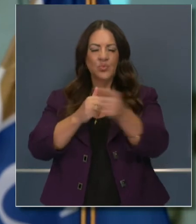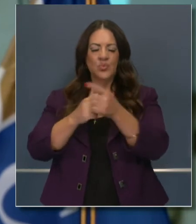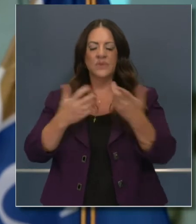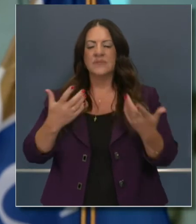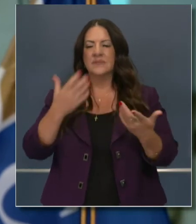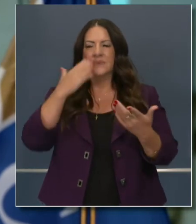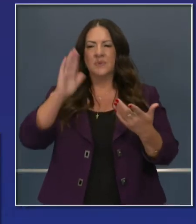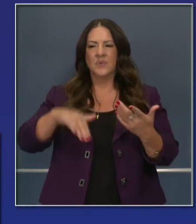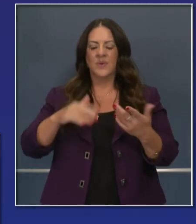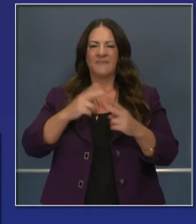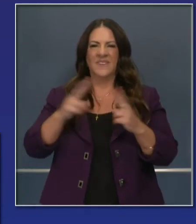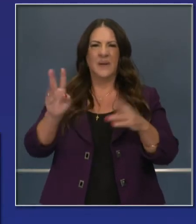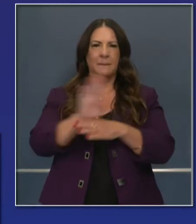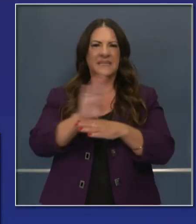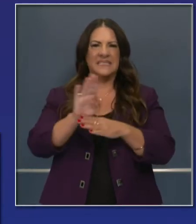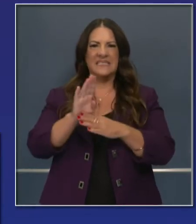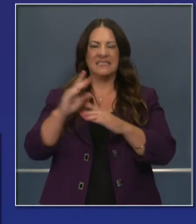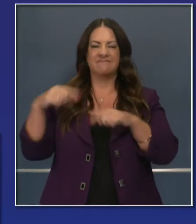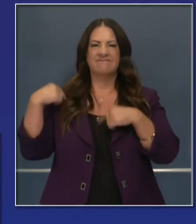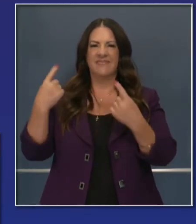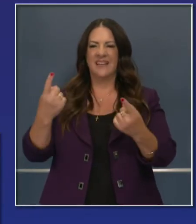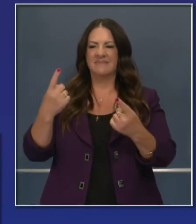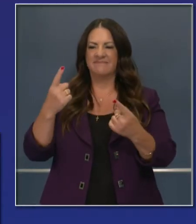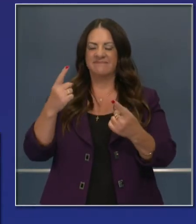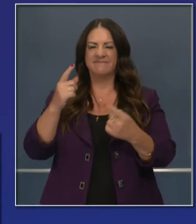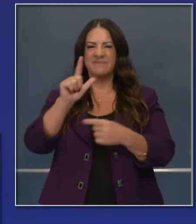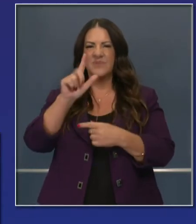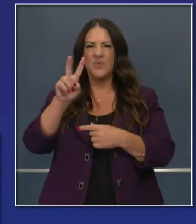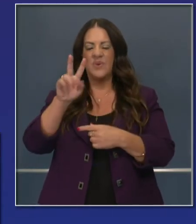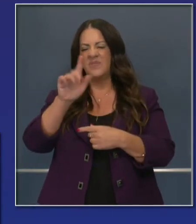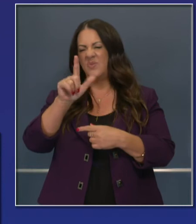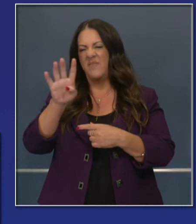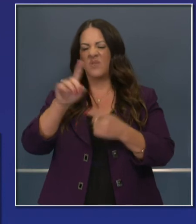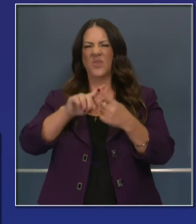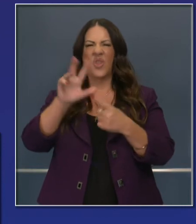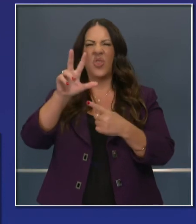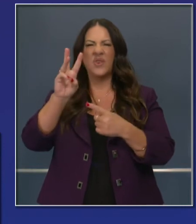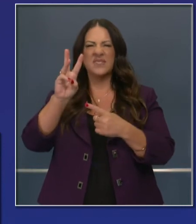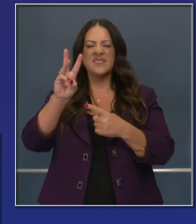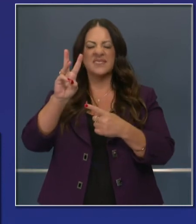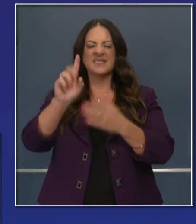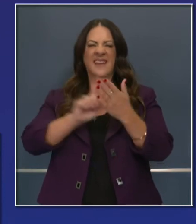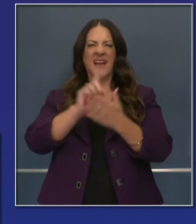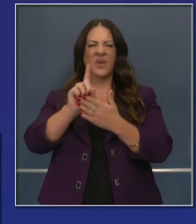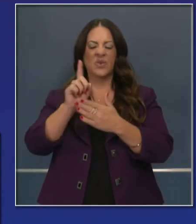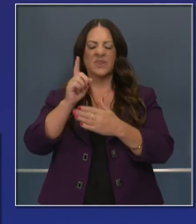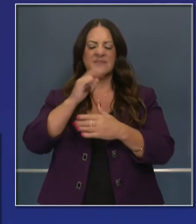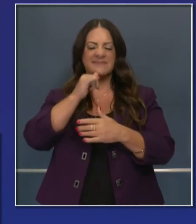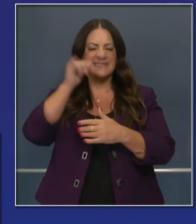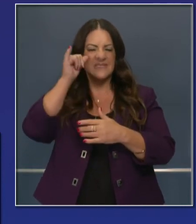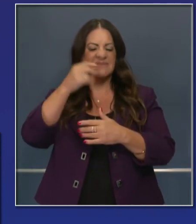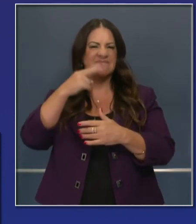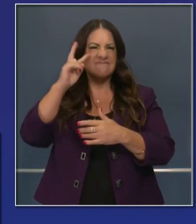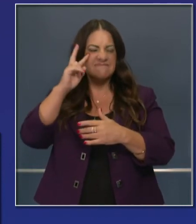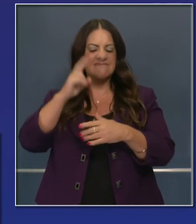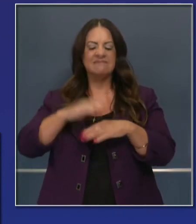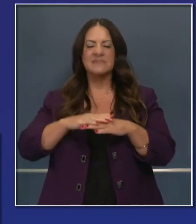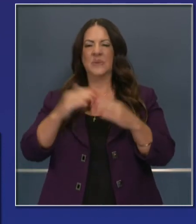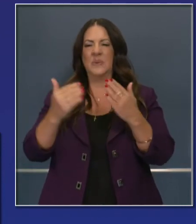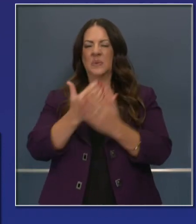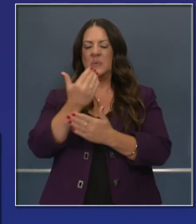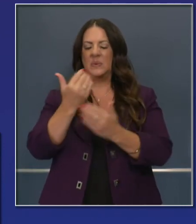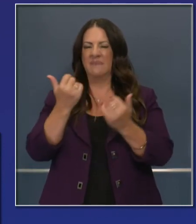Northern California over the course of the last 24 to 36 hours, particularly two new active wildfires that